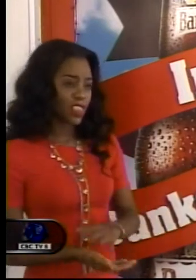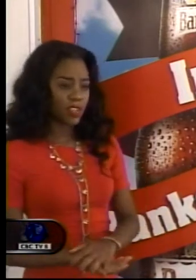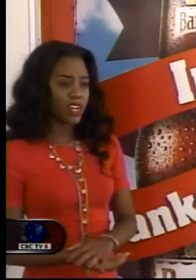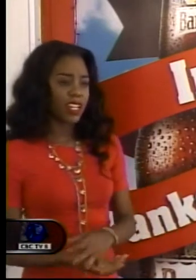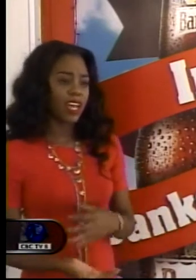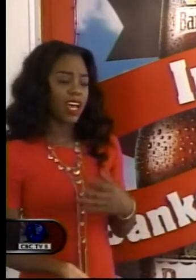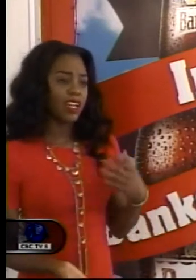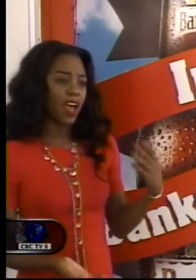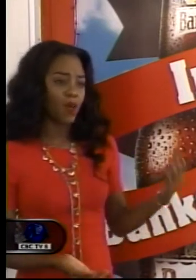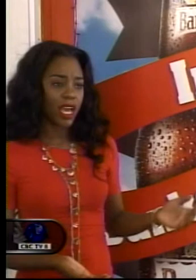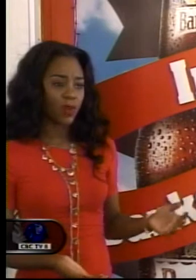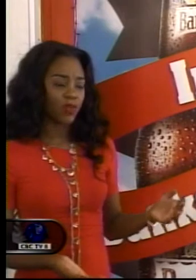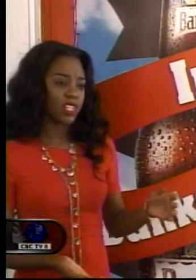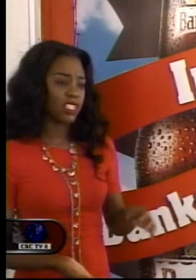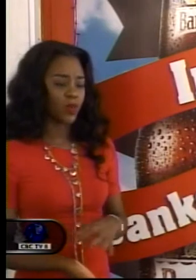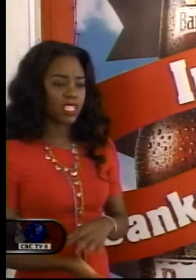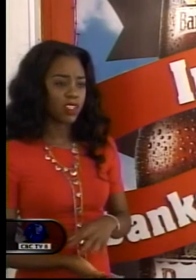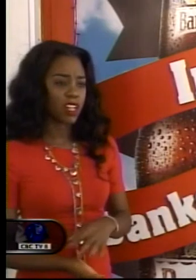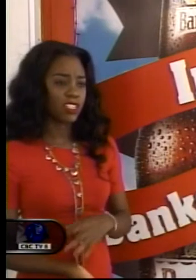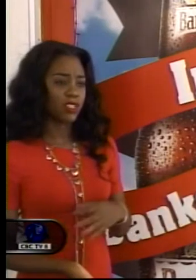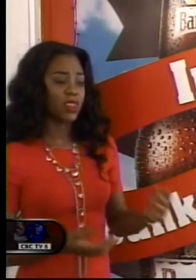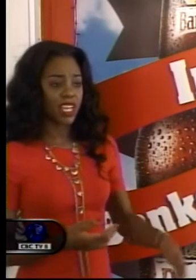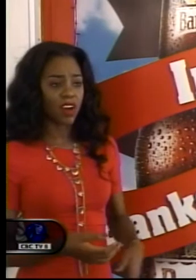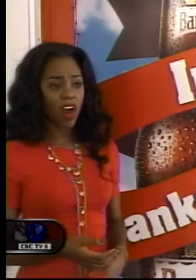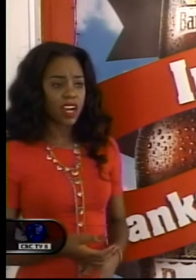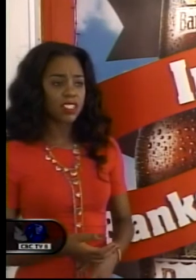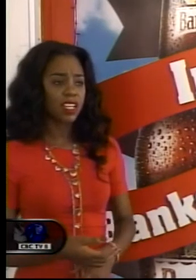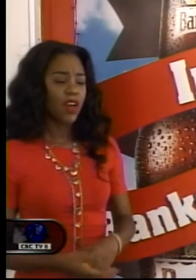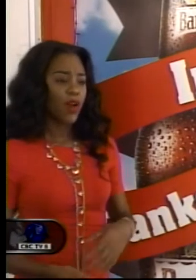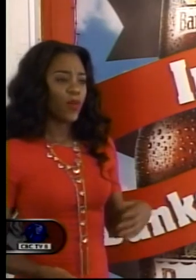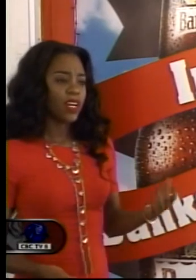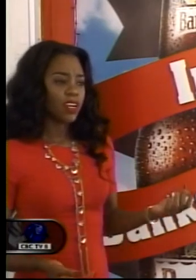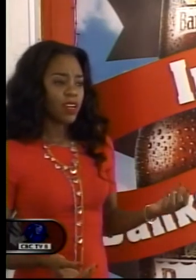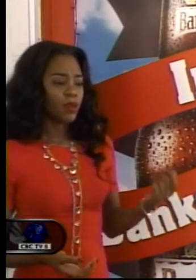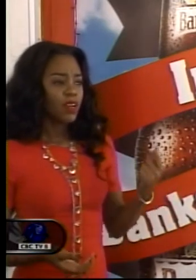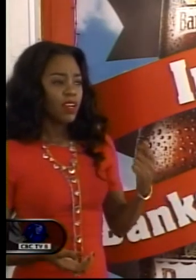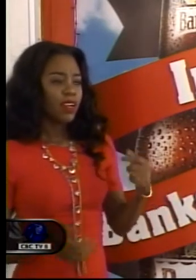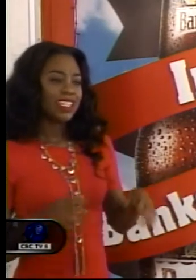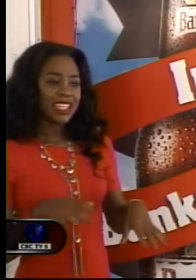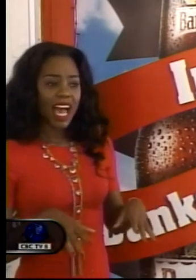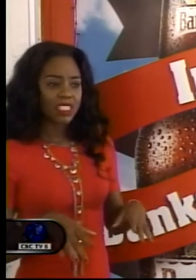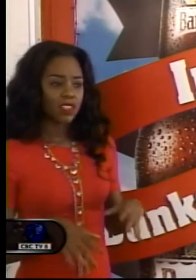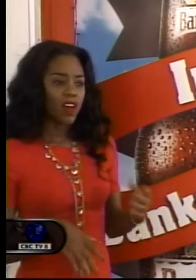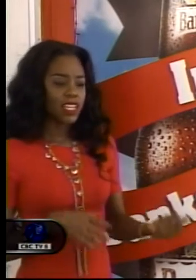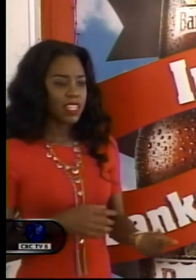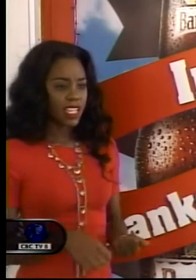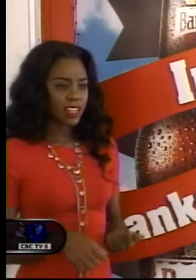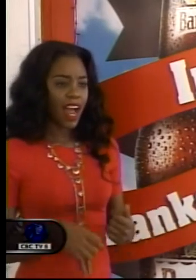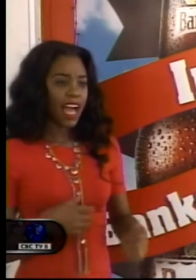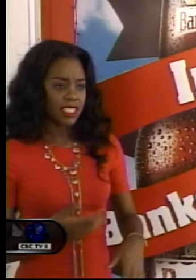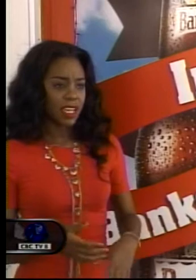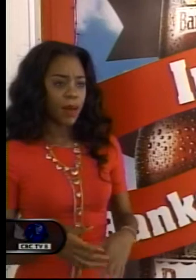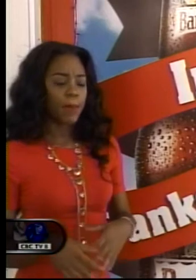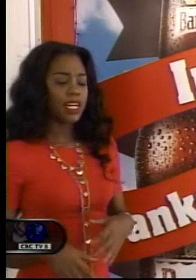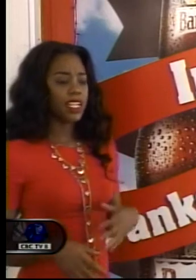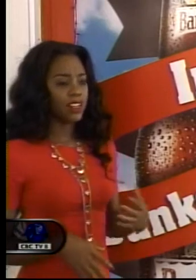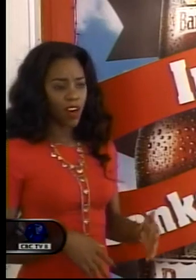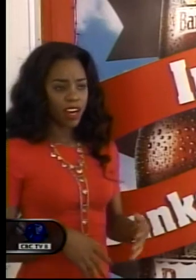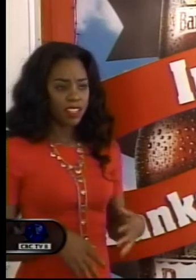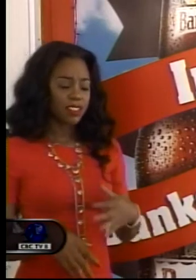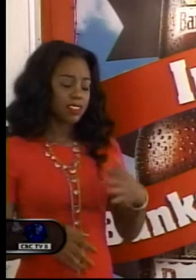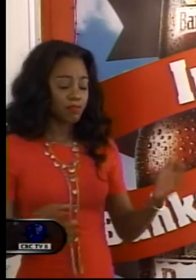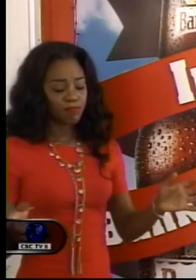1st to 3rd, and then I went over to Queen's College to do theater arts, where in dance, not in theater acting, but